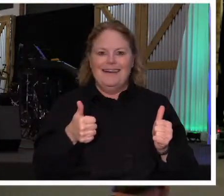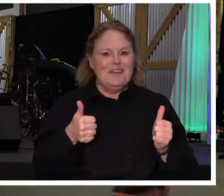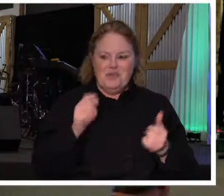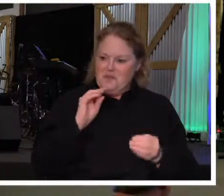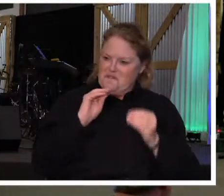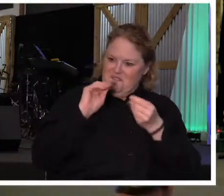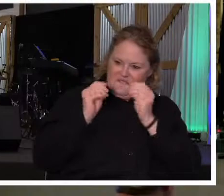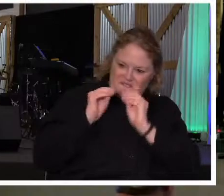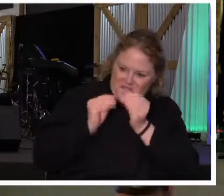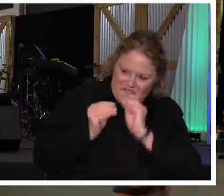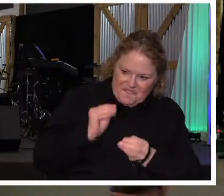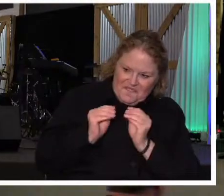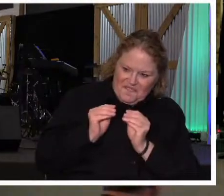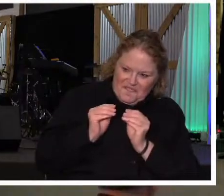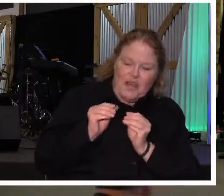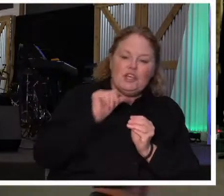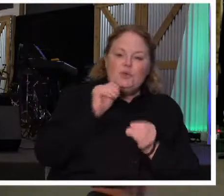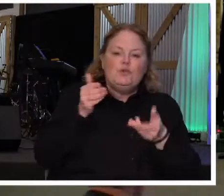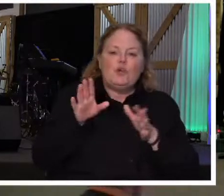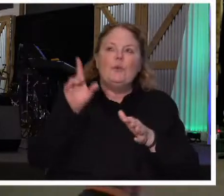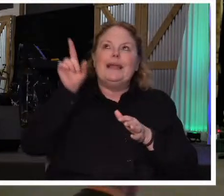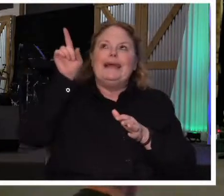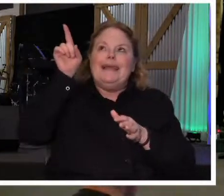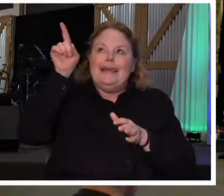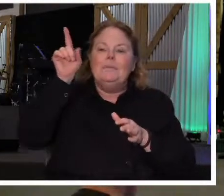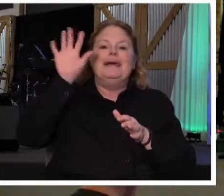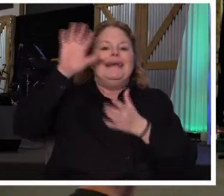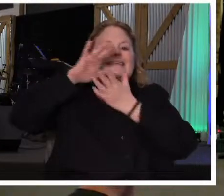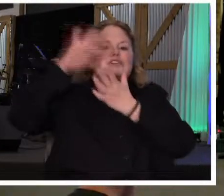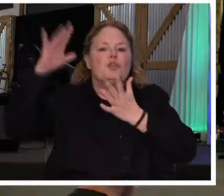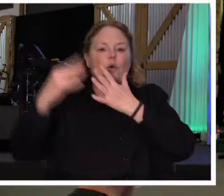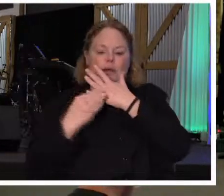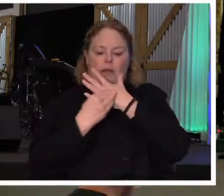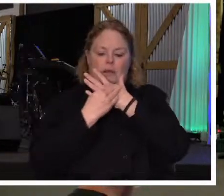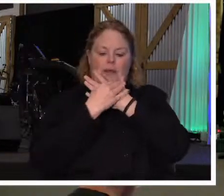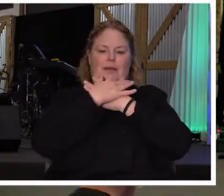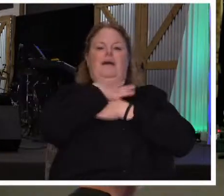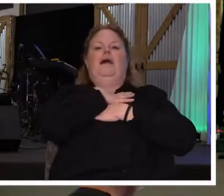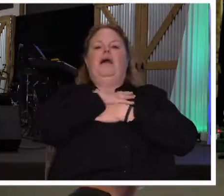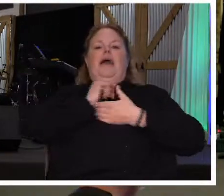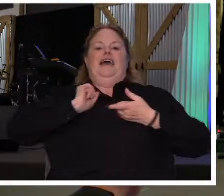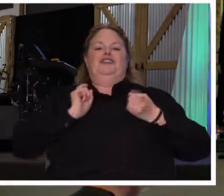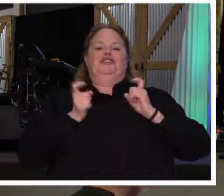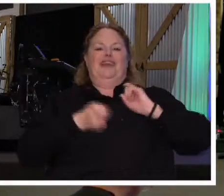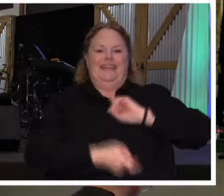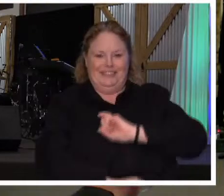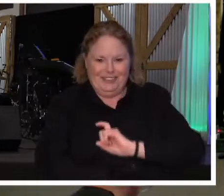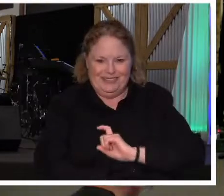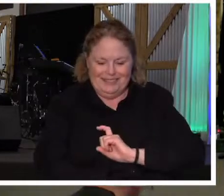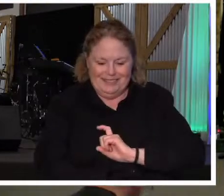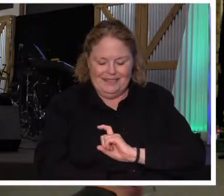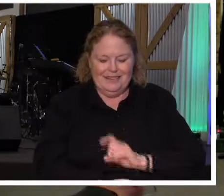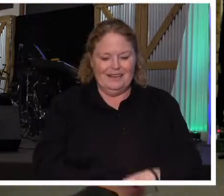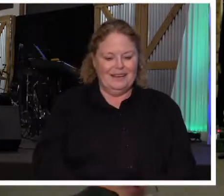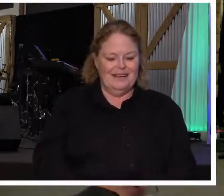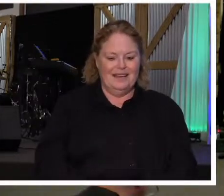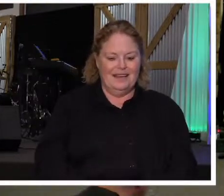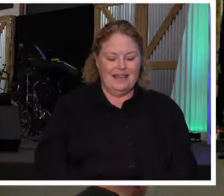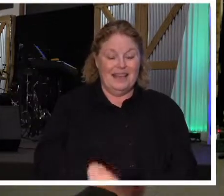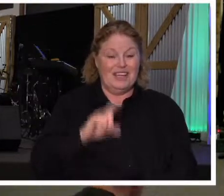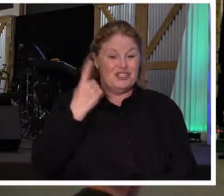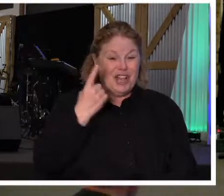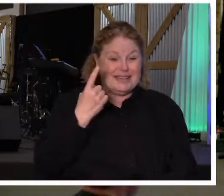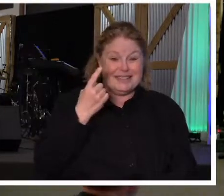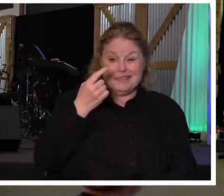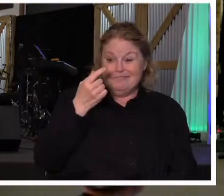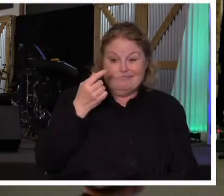want, you don't let God's glory shape you. And the God concept not only